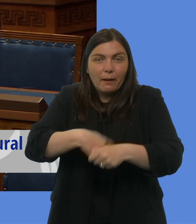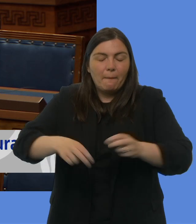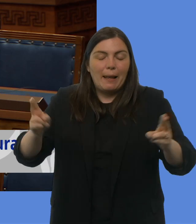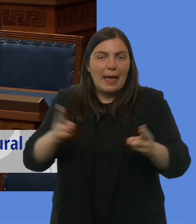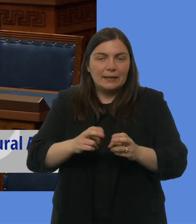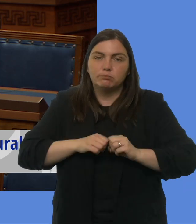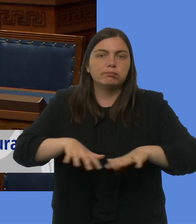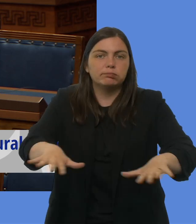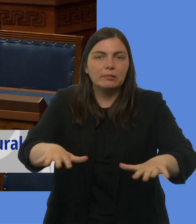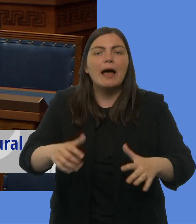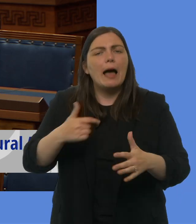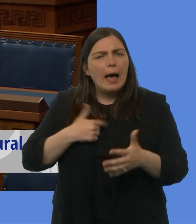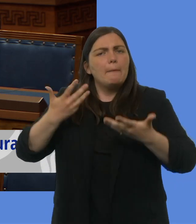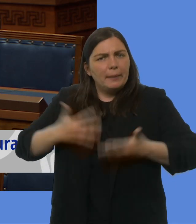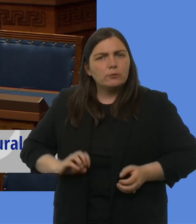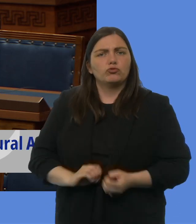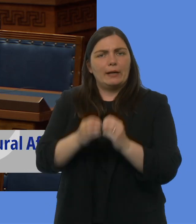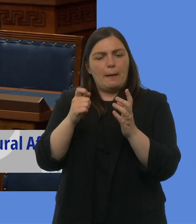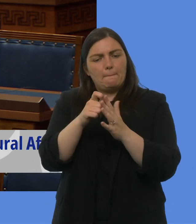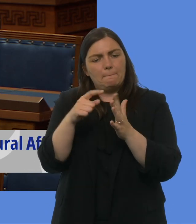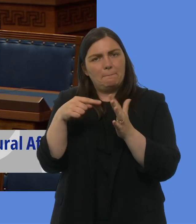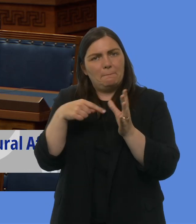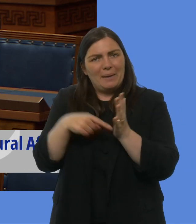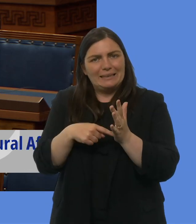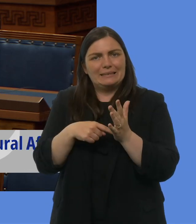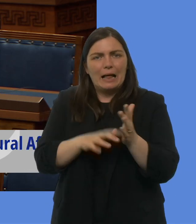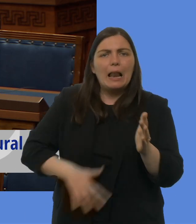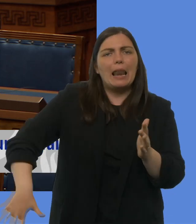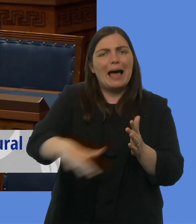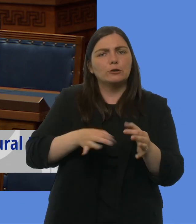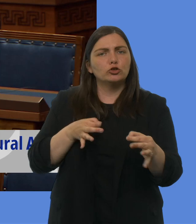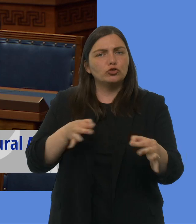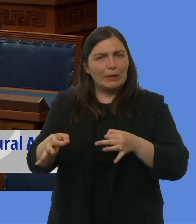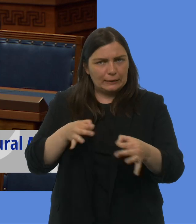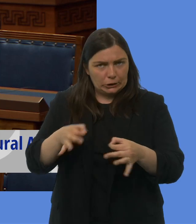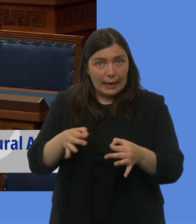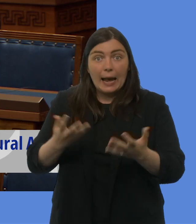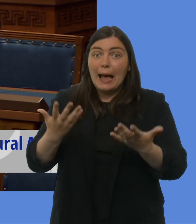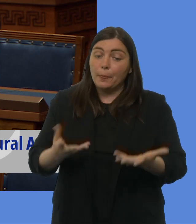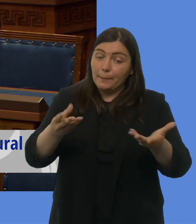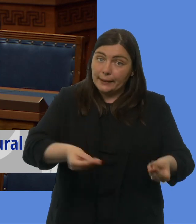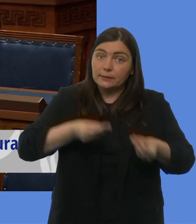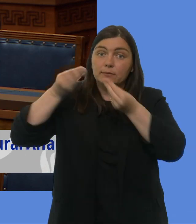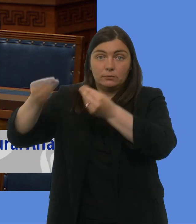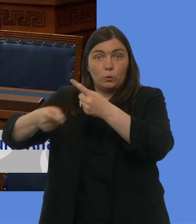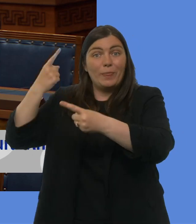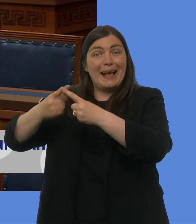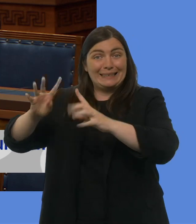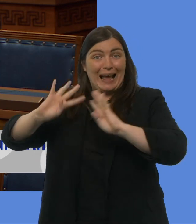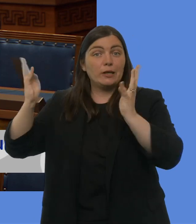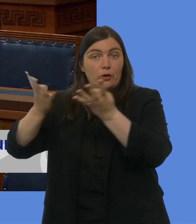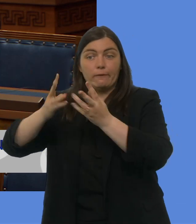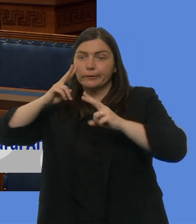also I have a peatland strategy which is now with the Executive for approval, and what we need to do is we need to restore our peatlands across Northern Ireland, and that can